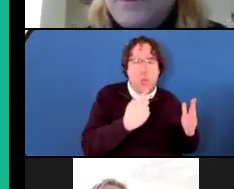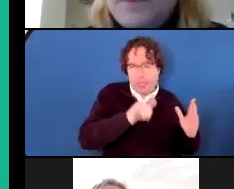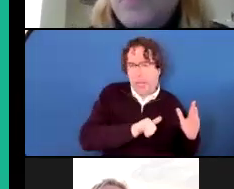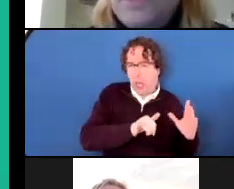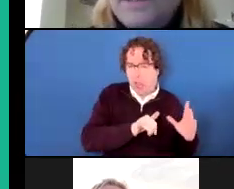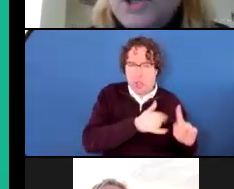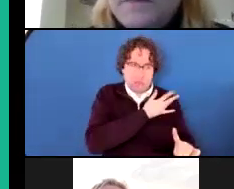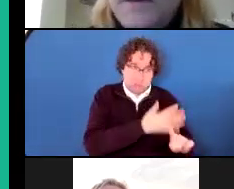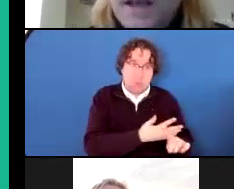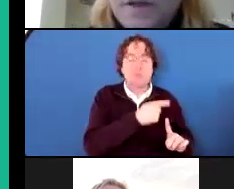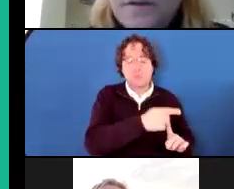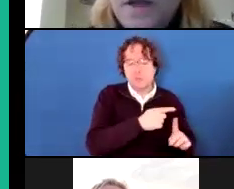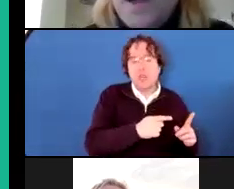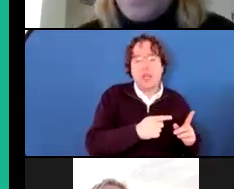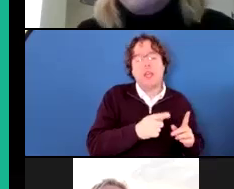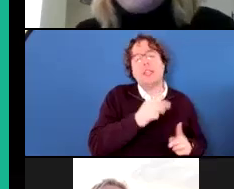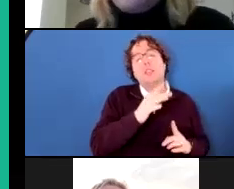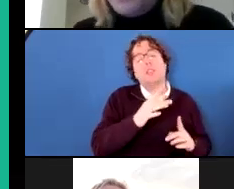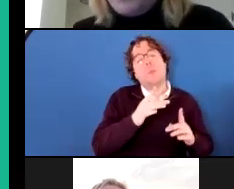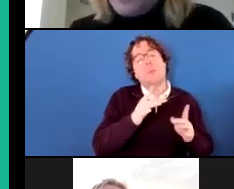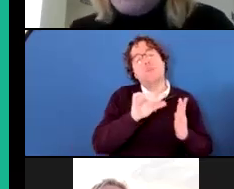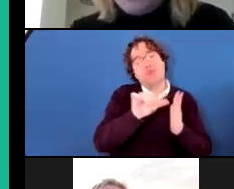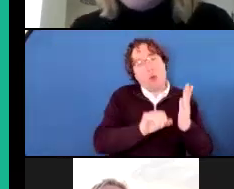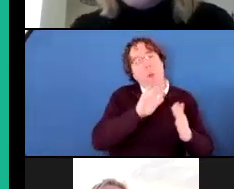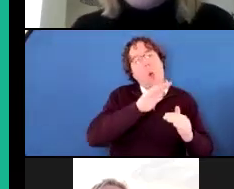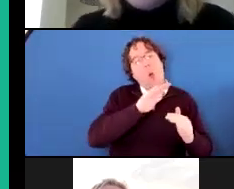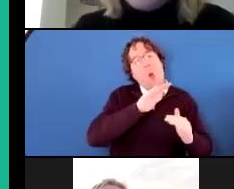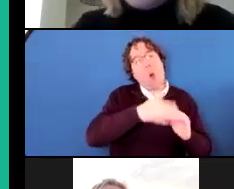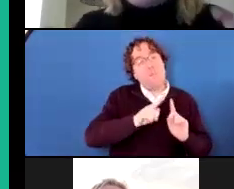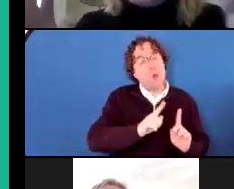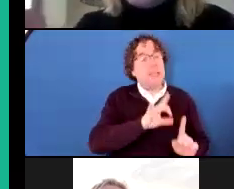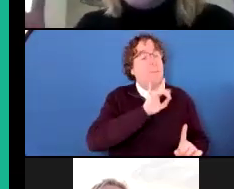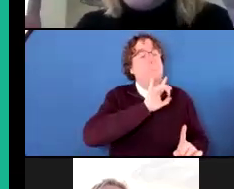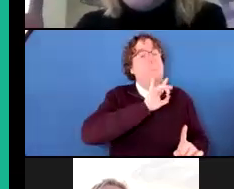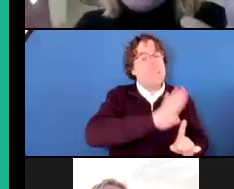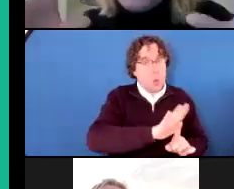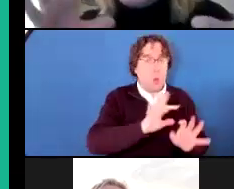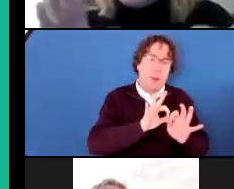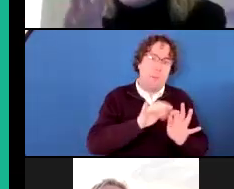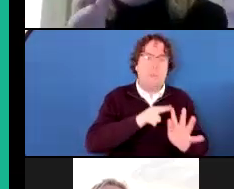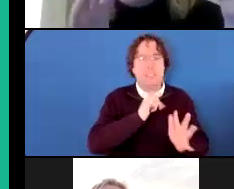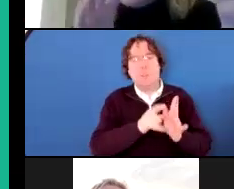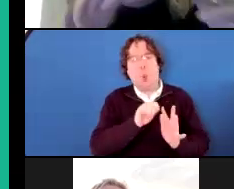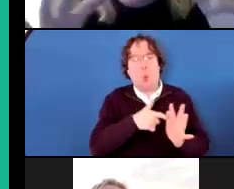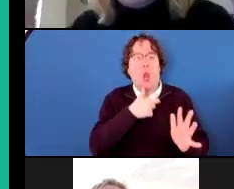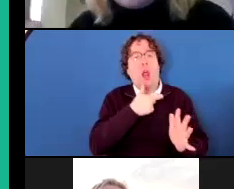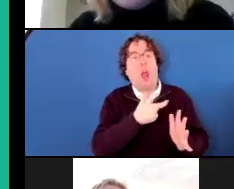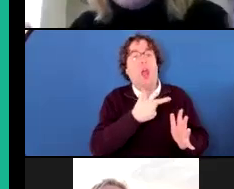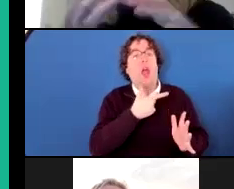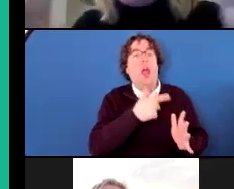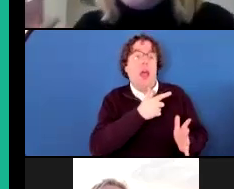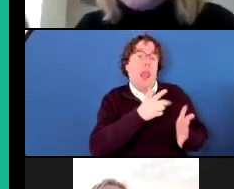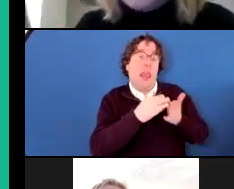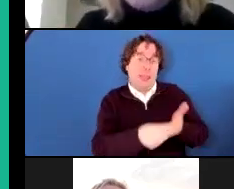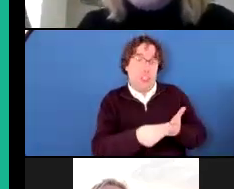programme of bespoke leadership development. And by that, I mean that it is a programme that has some key blocks,